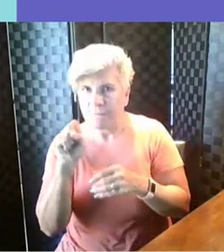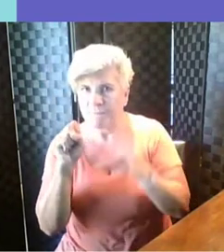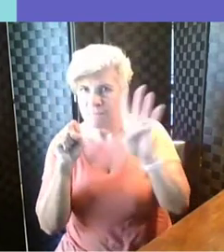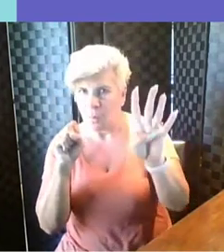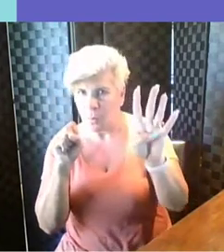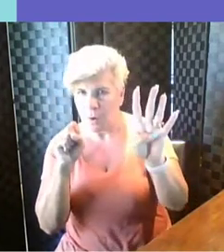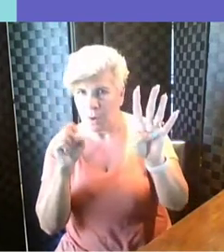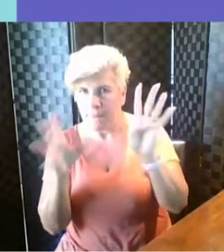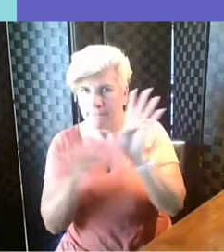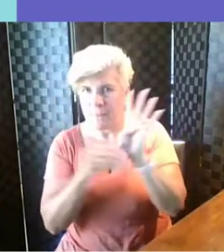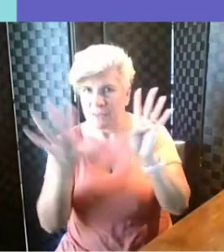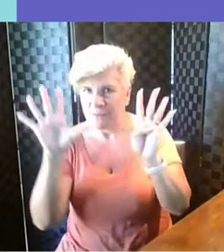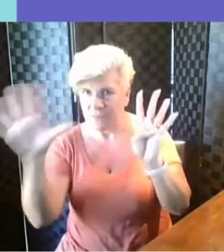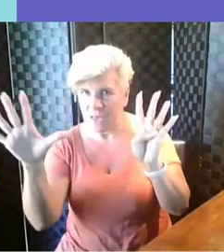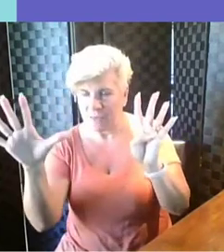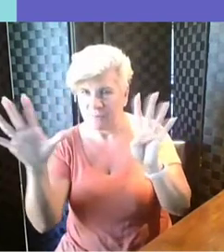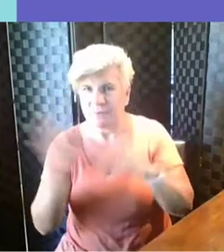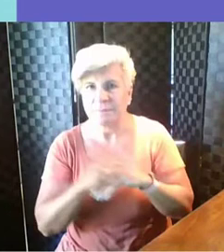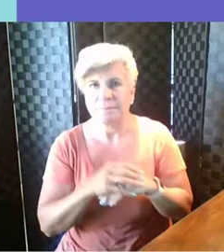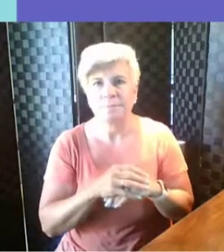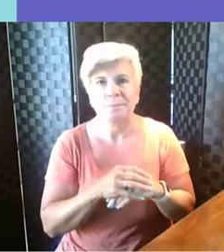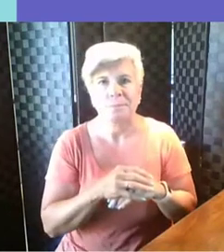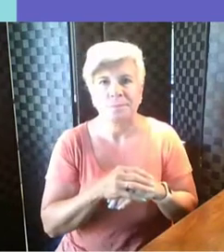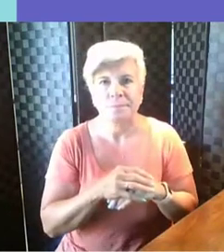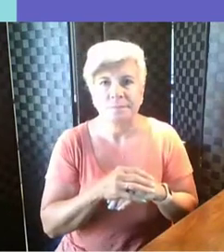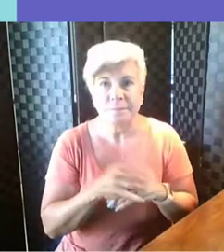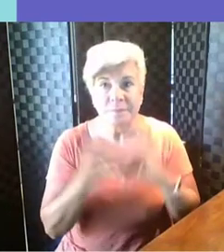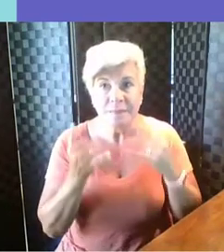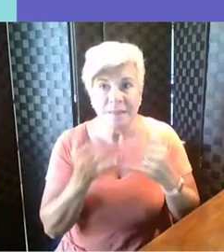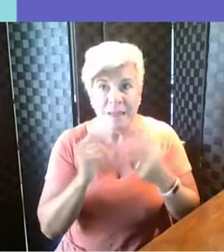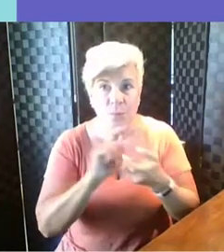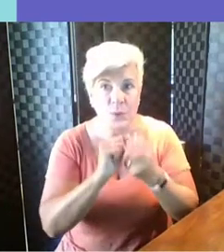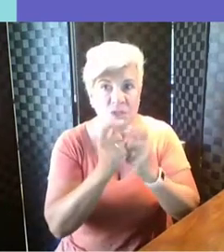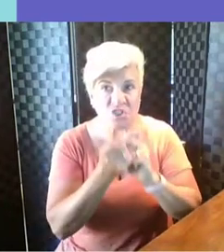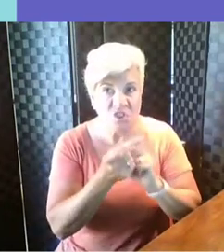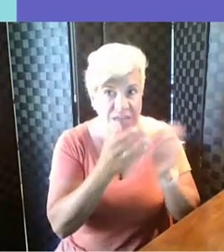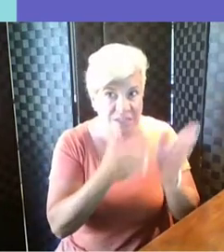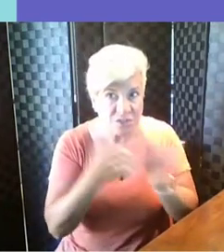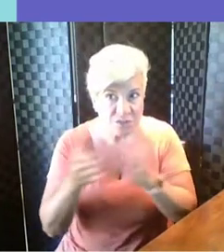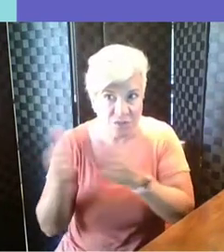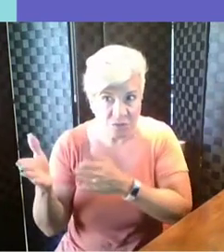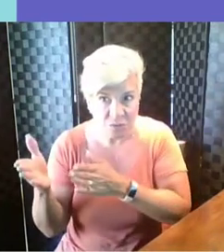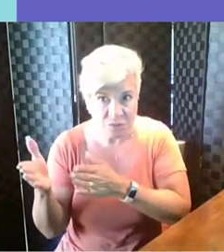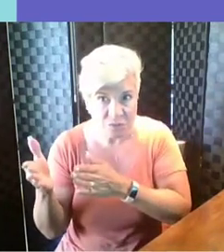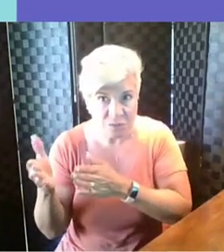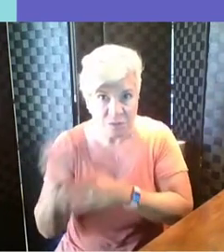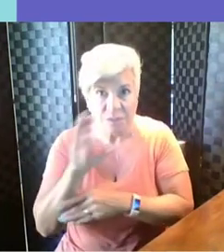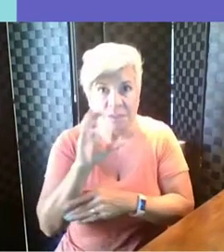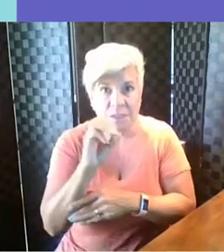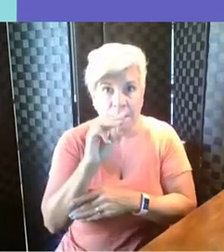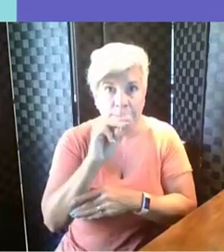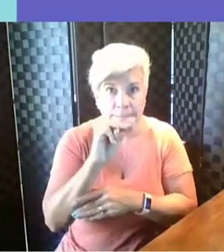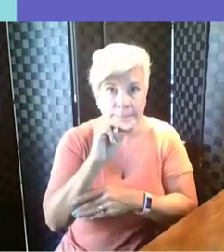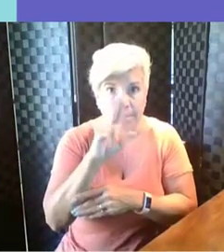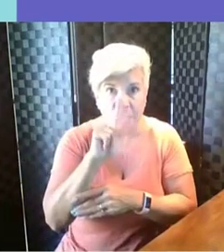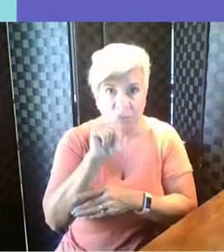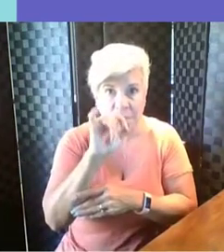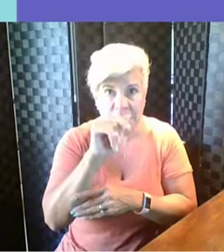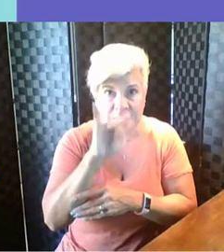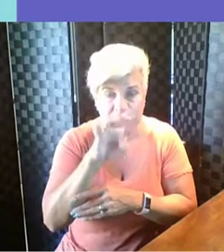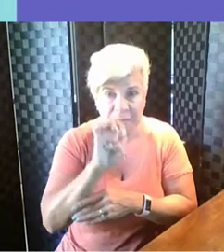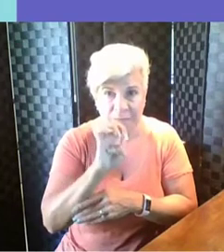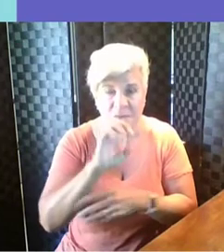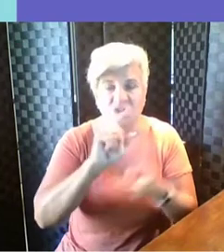4, plus 5. So now I've changed the order. But remember, I'm not changing the sum. All right,